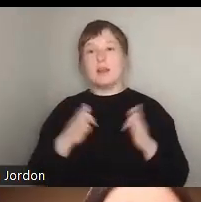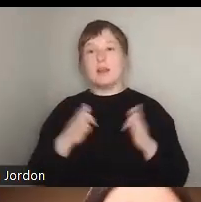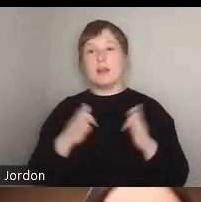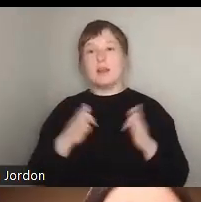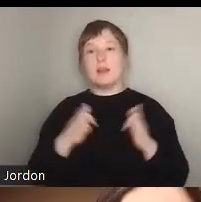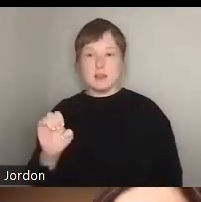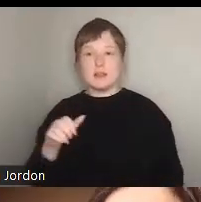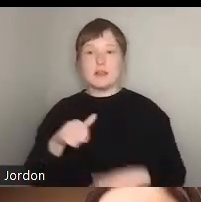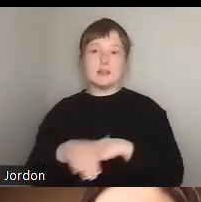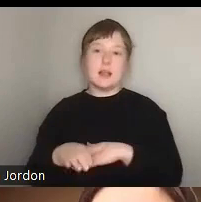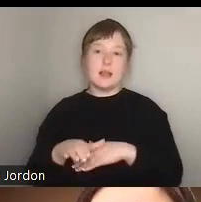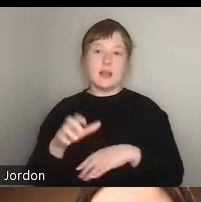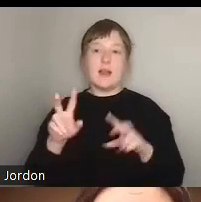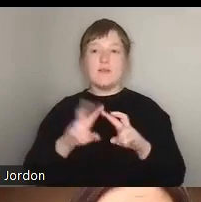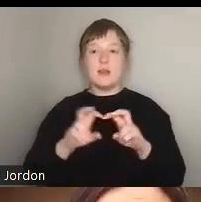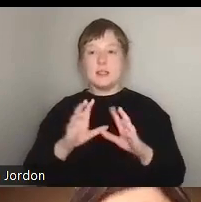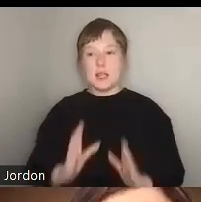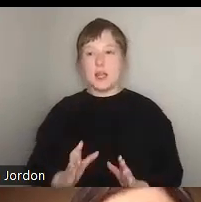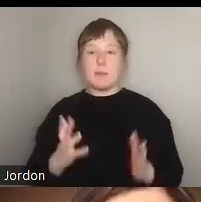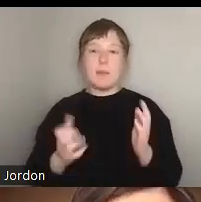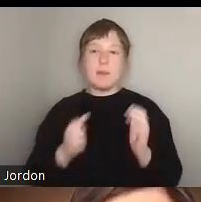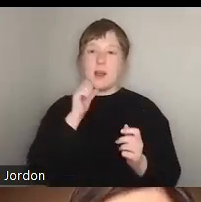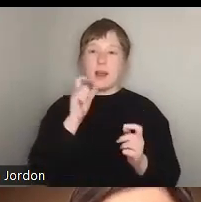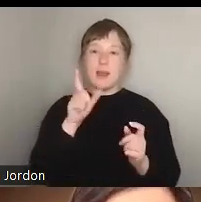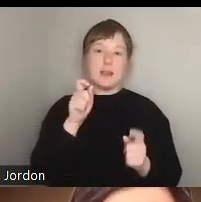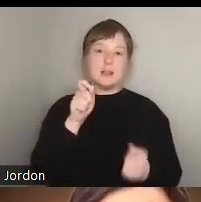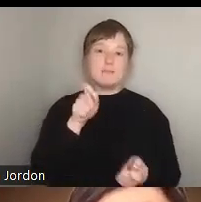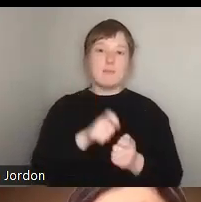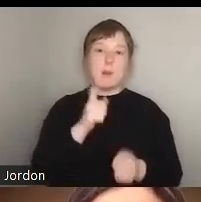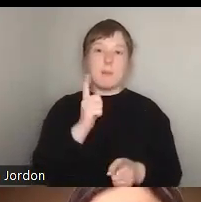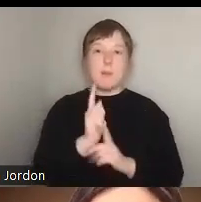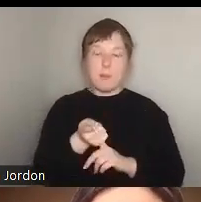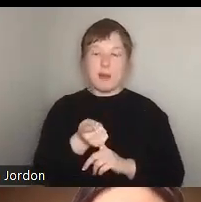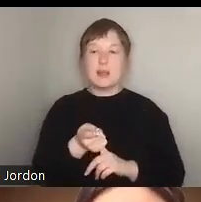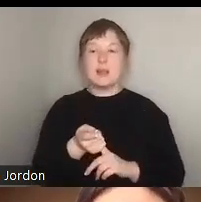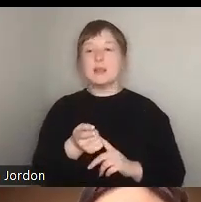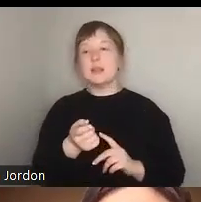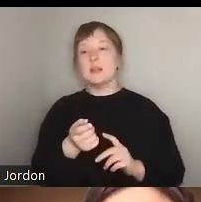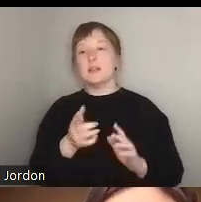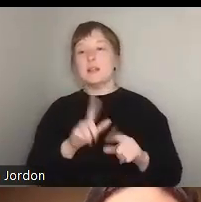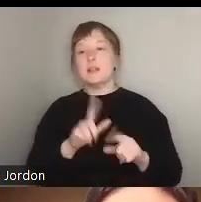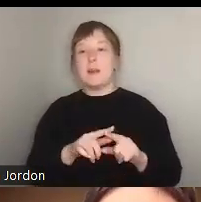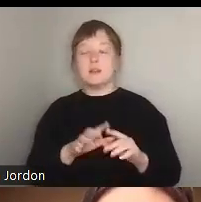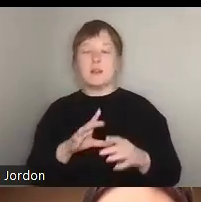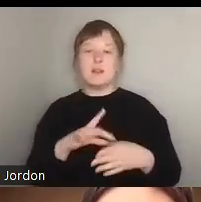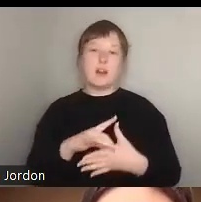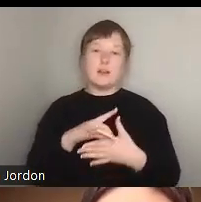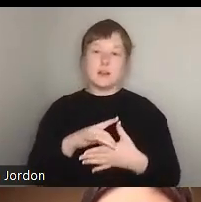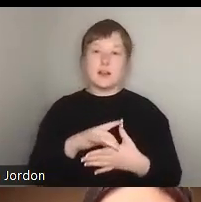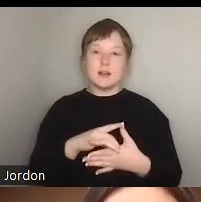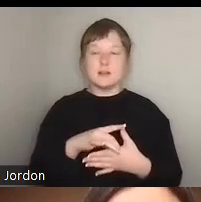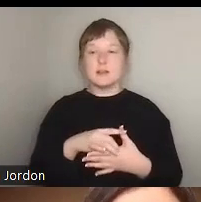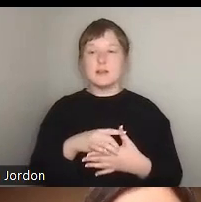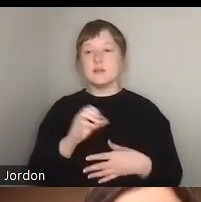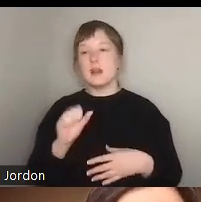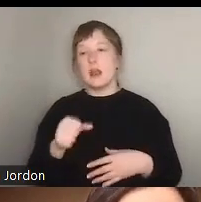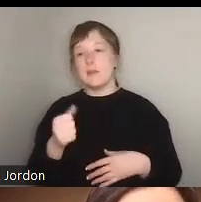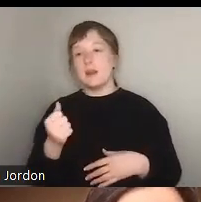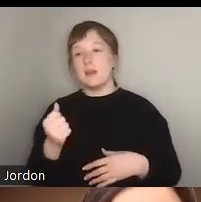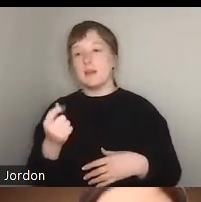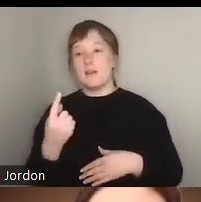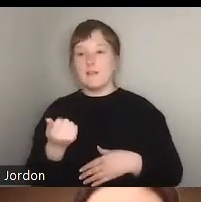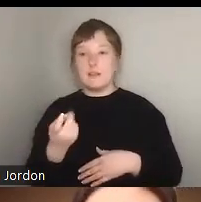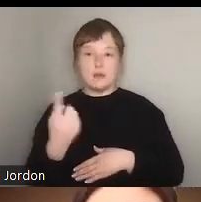out an investigator. That doesn't always happen at that moment. A lot of times it doesn't, just sort of depends on the context. So it can take days, and they